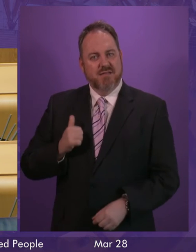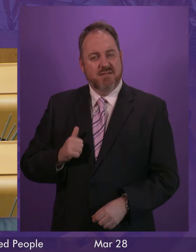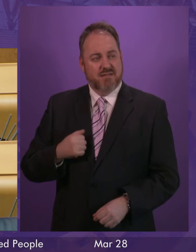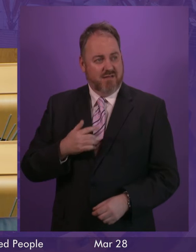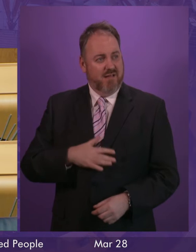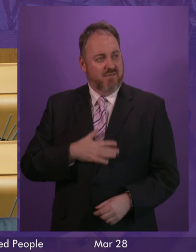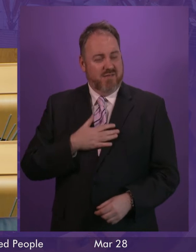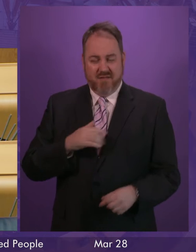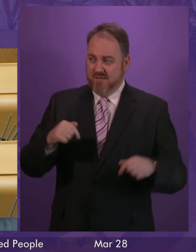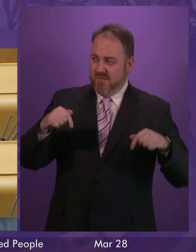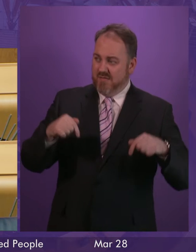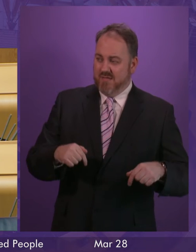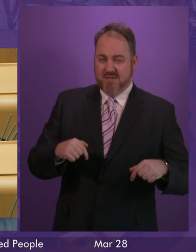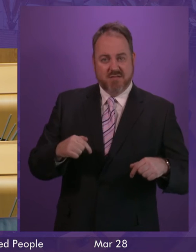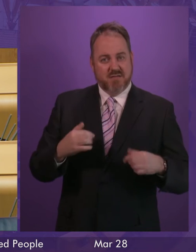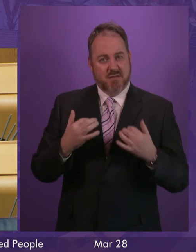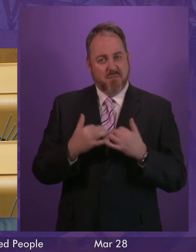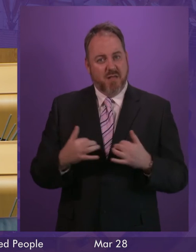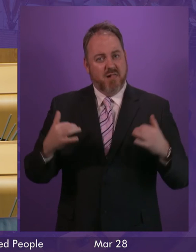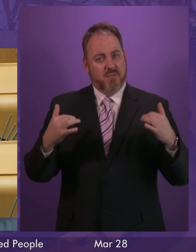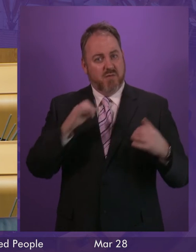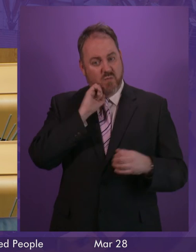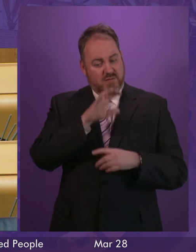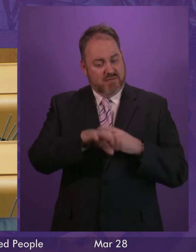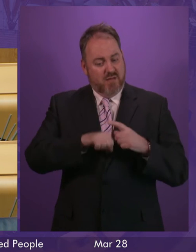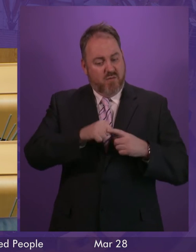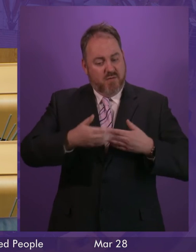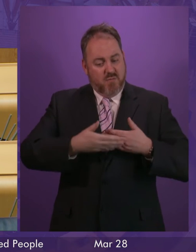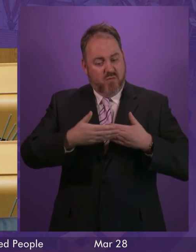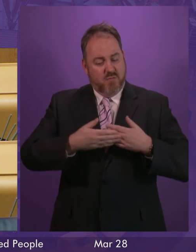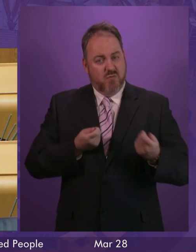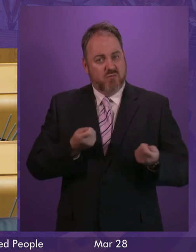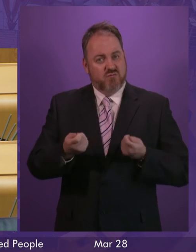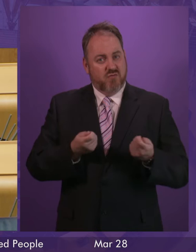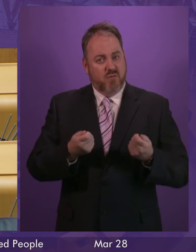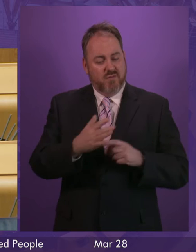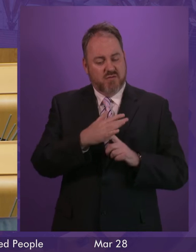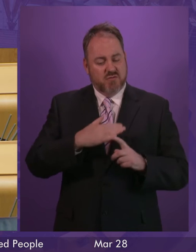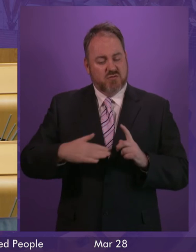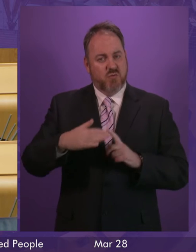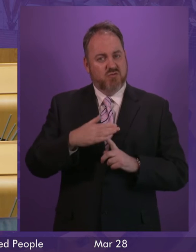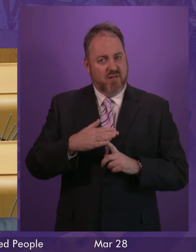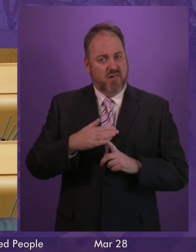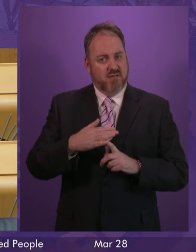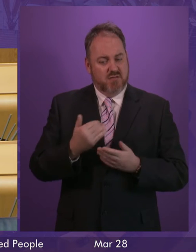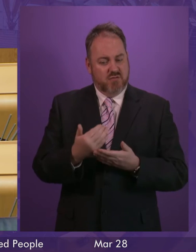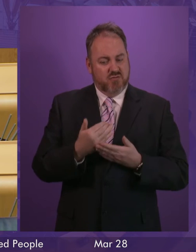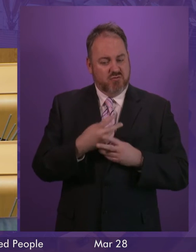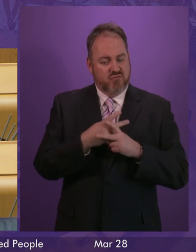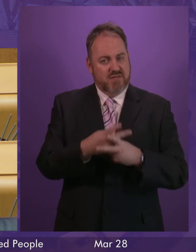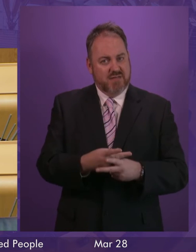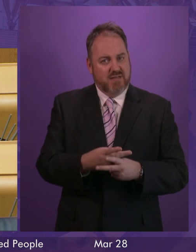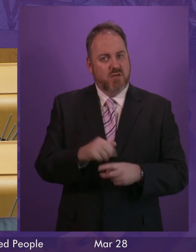this parliament takes on more power over social security, it is vital that we focus on early